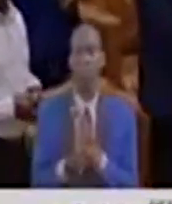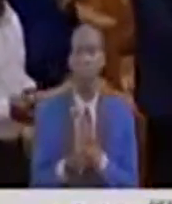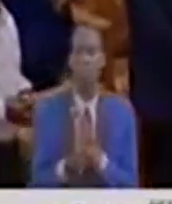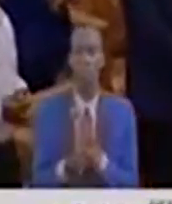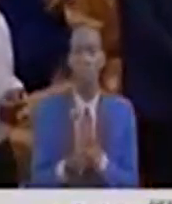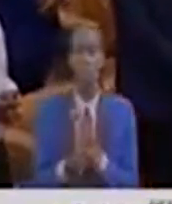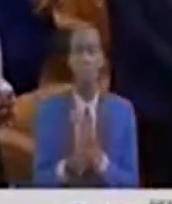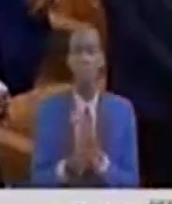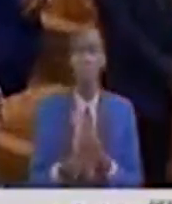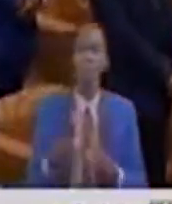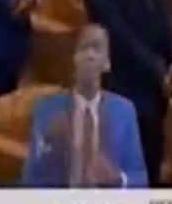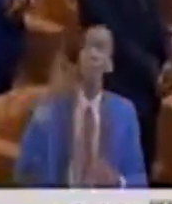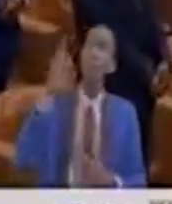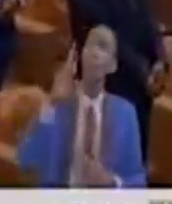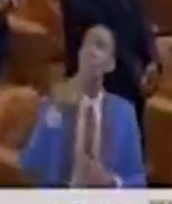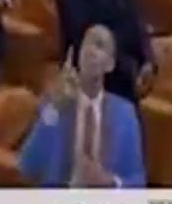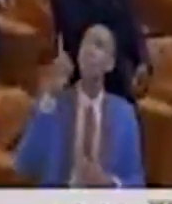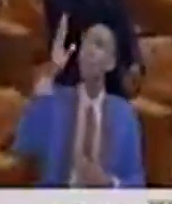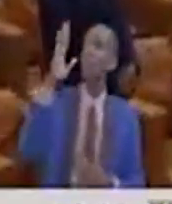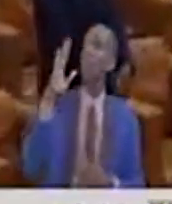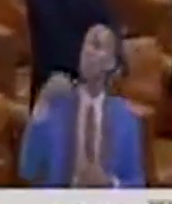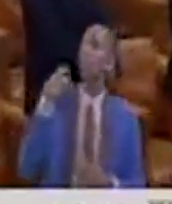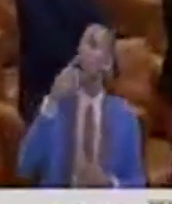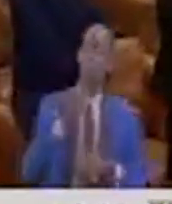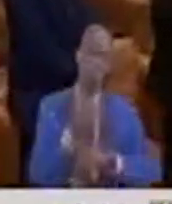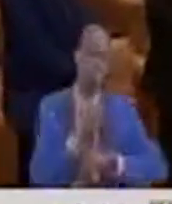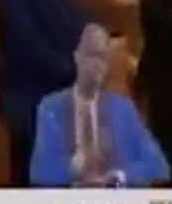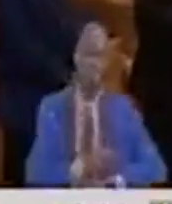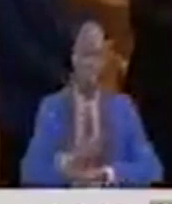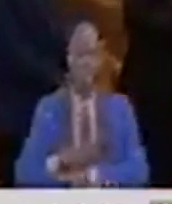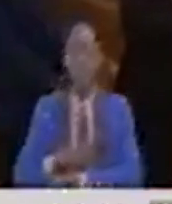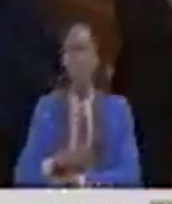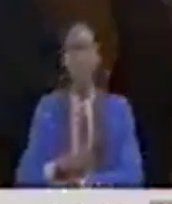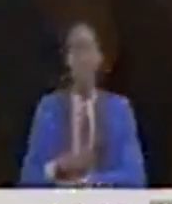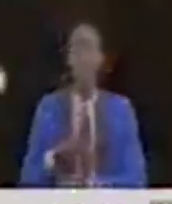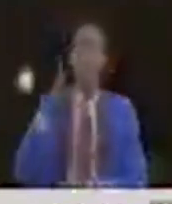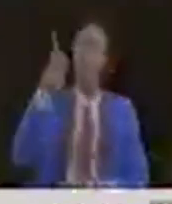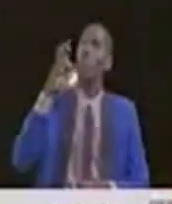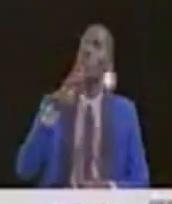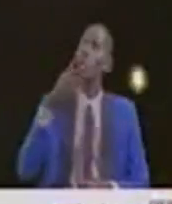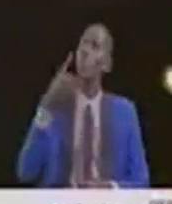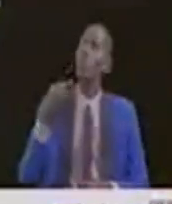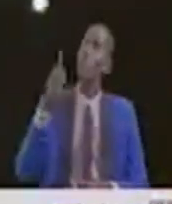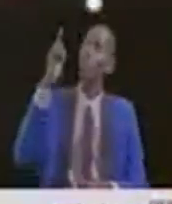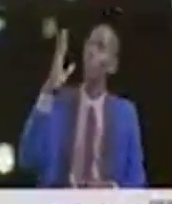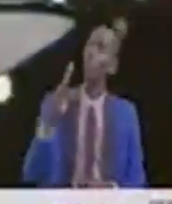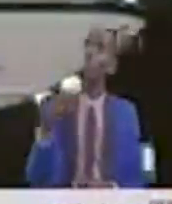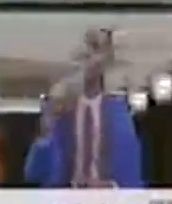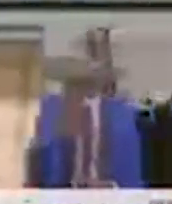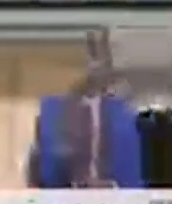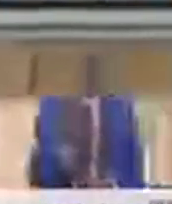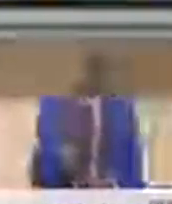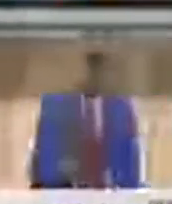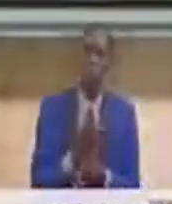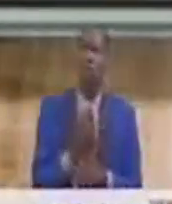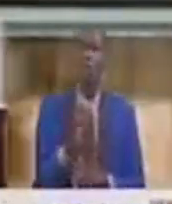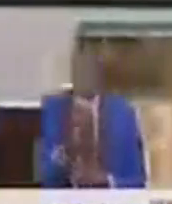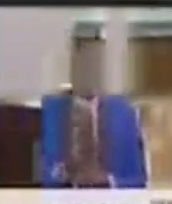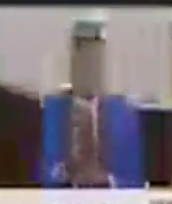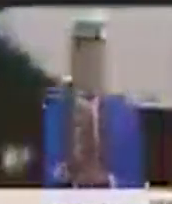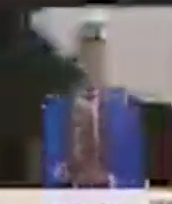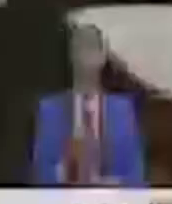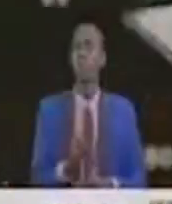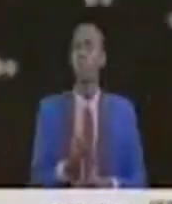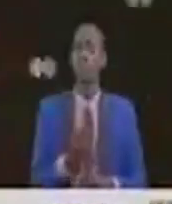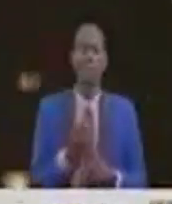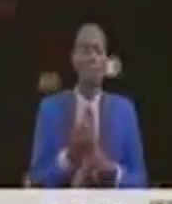You are the God who protects, the God who preserves